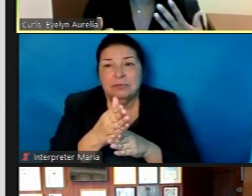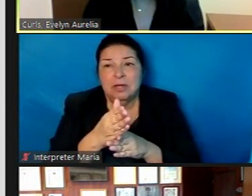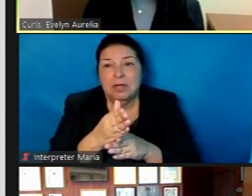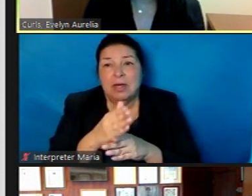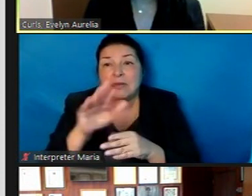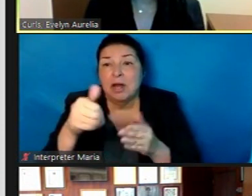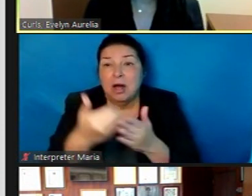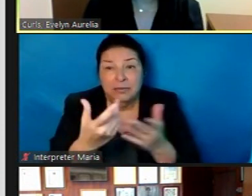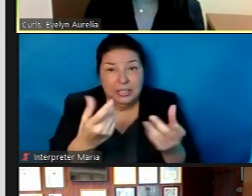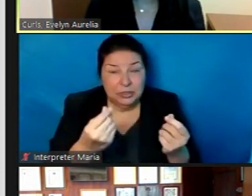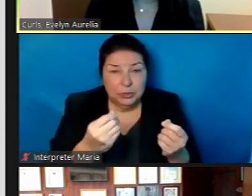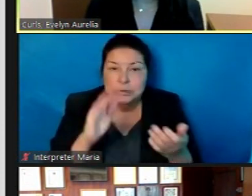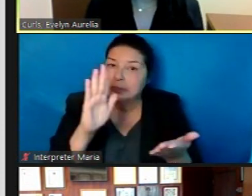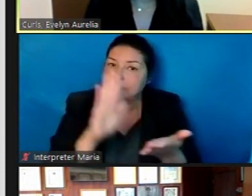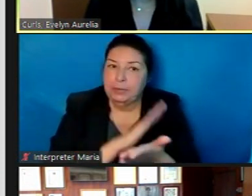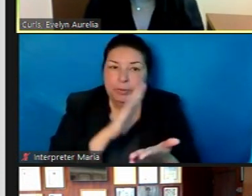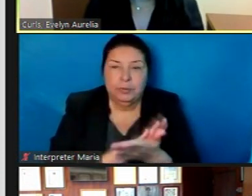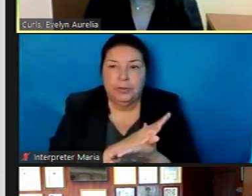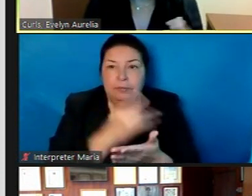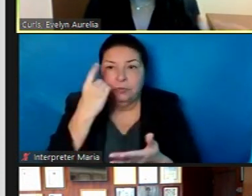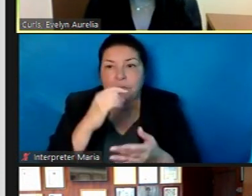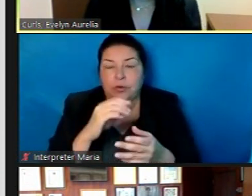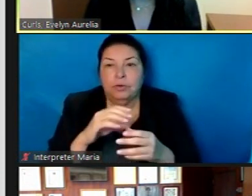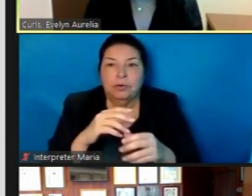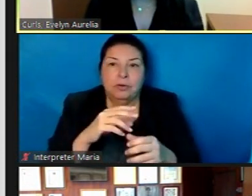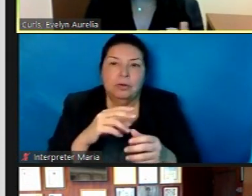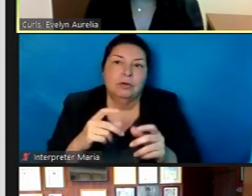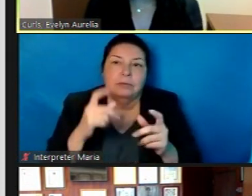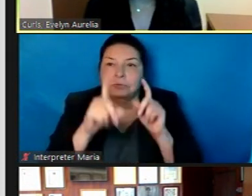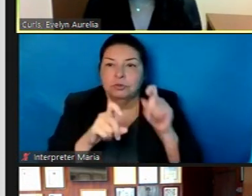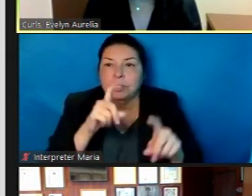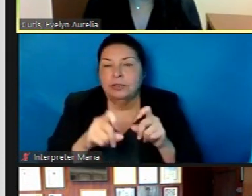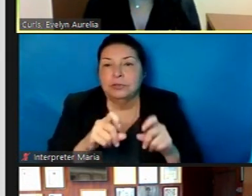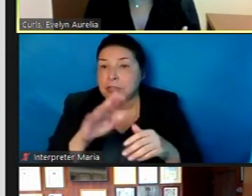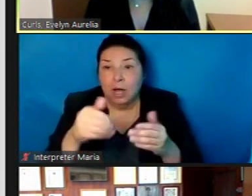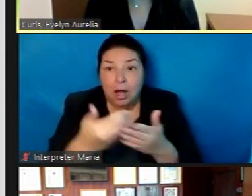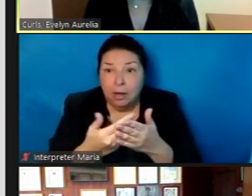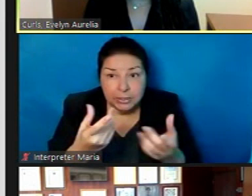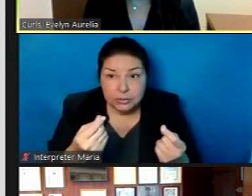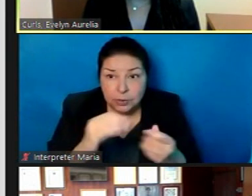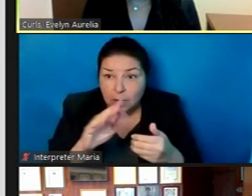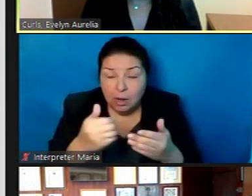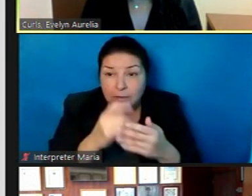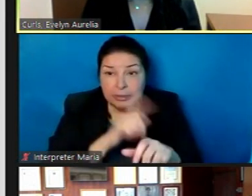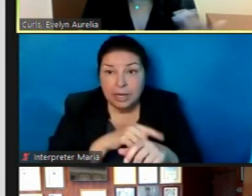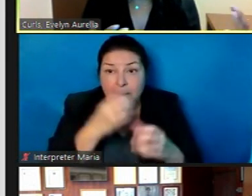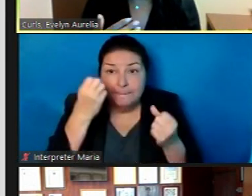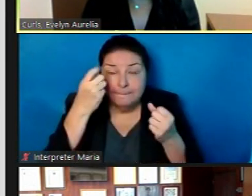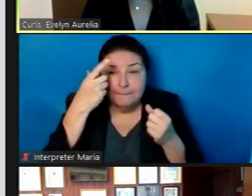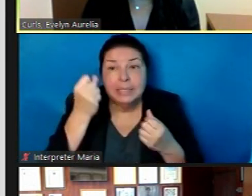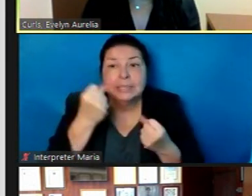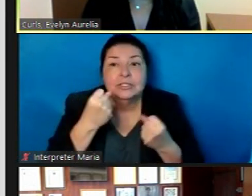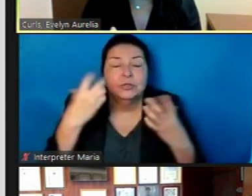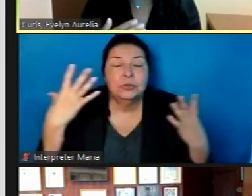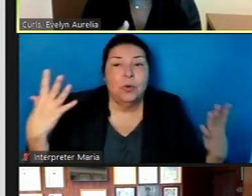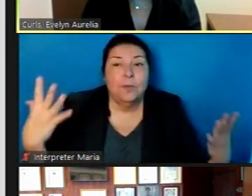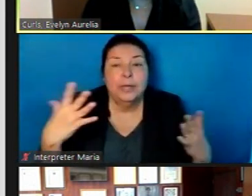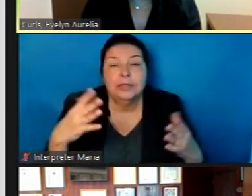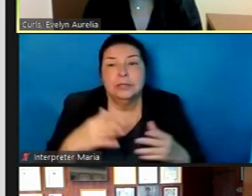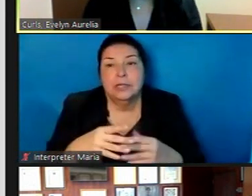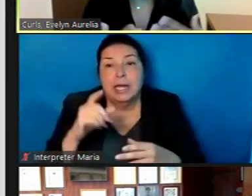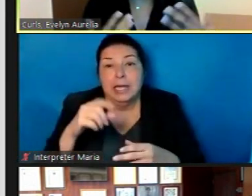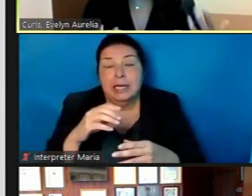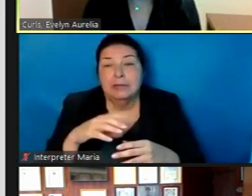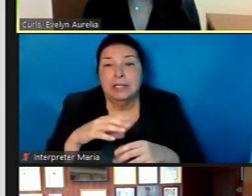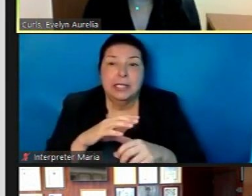do paperwork for clinical trials. That's all they do all the time because there's so much. In these